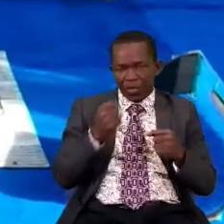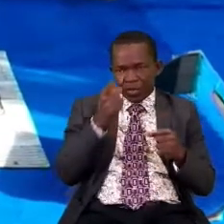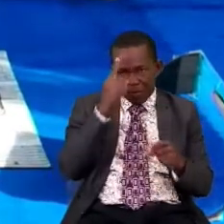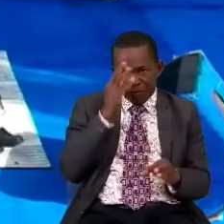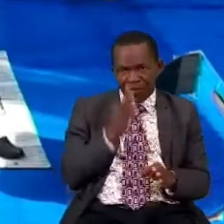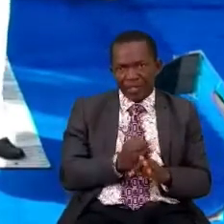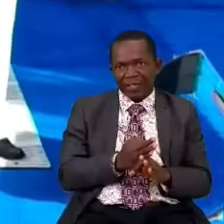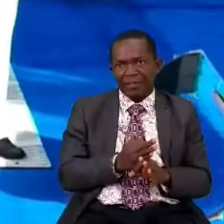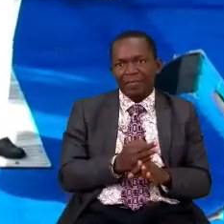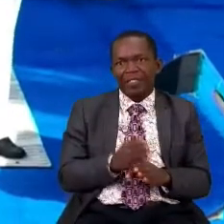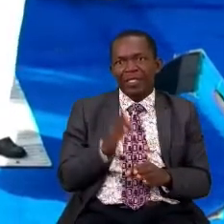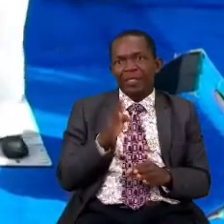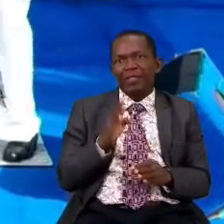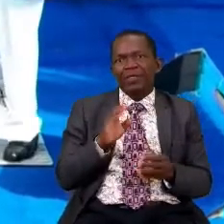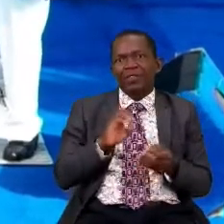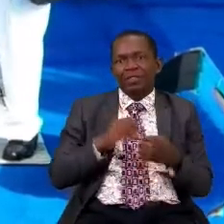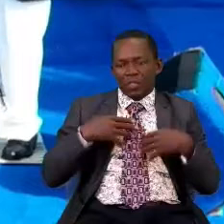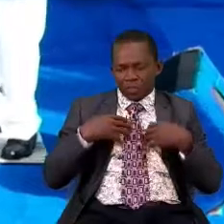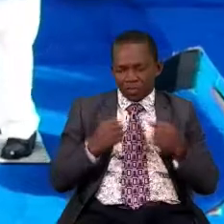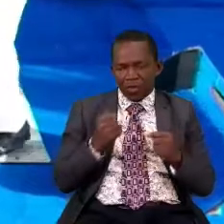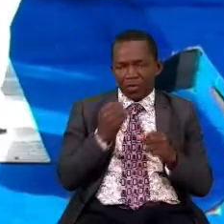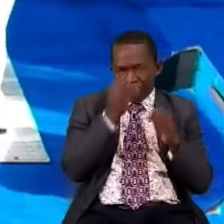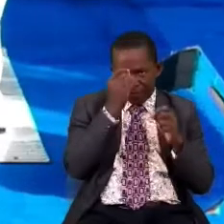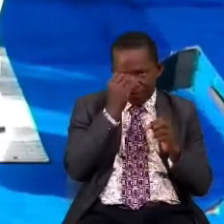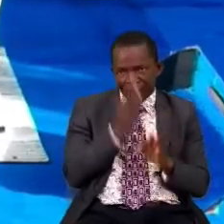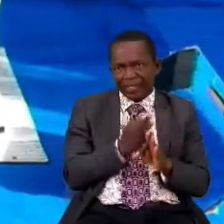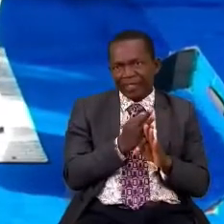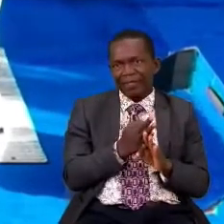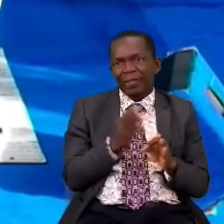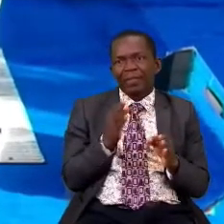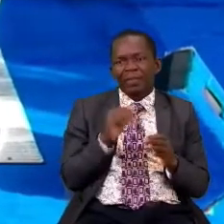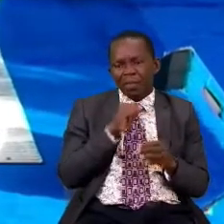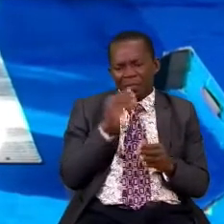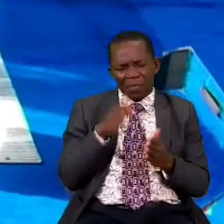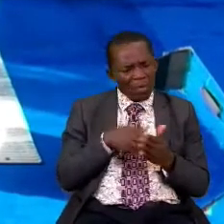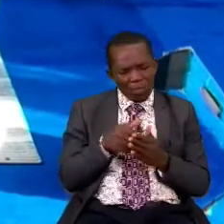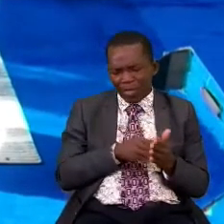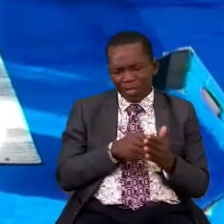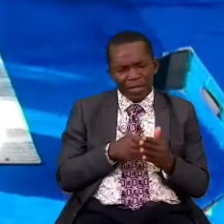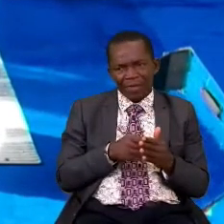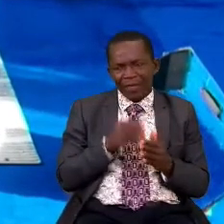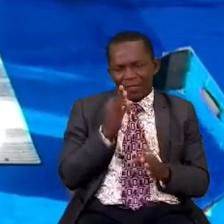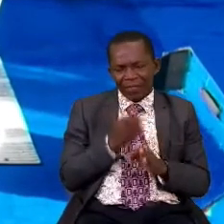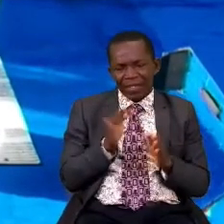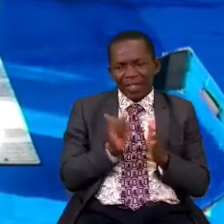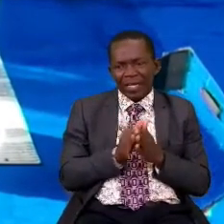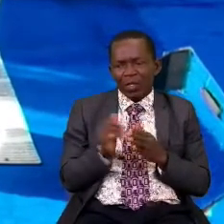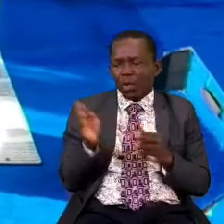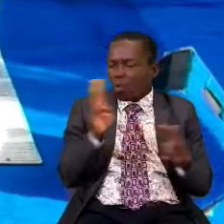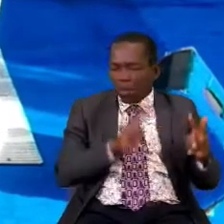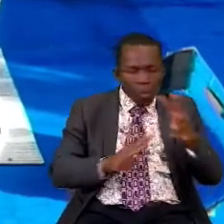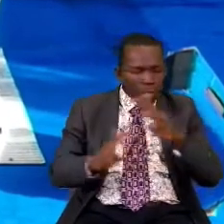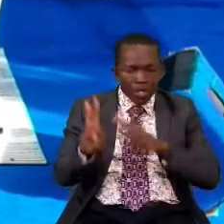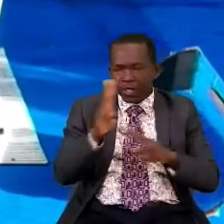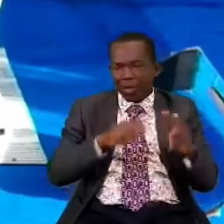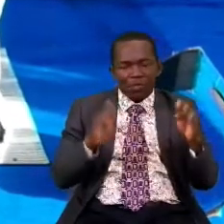will blow here and there. Not a faith that all the circumstances, all the vicissitudes of life that will